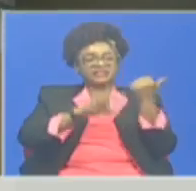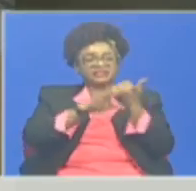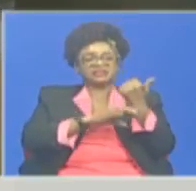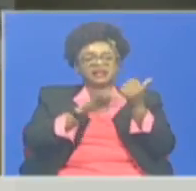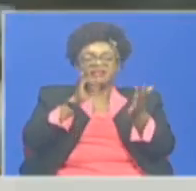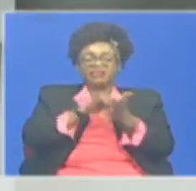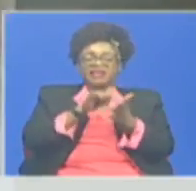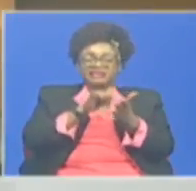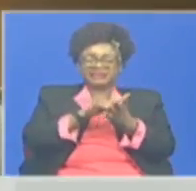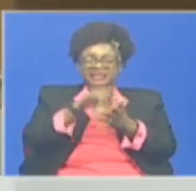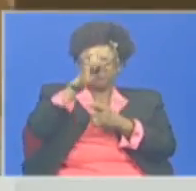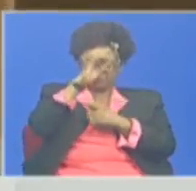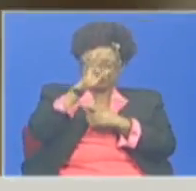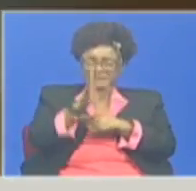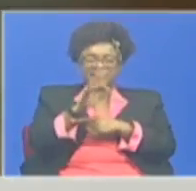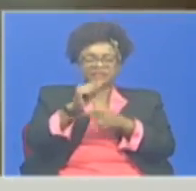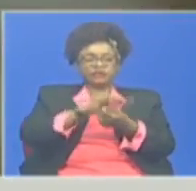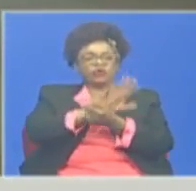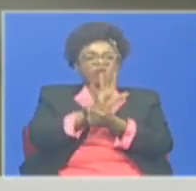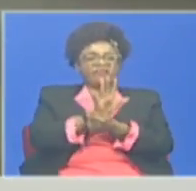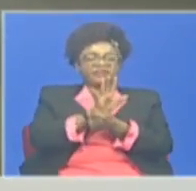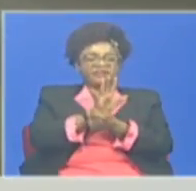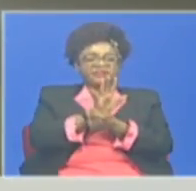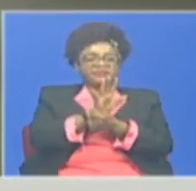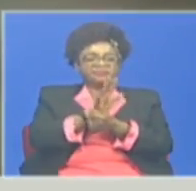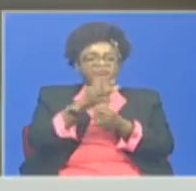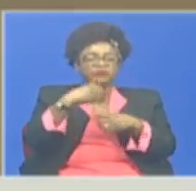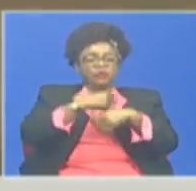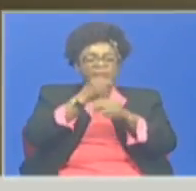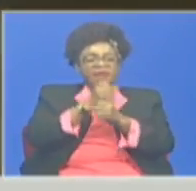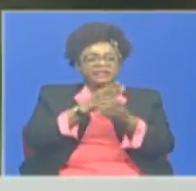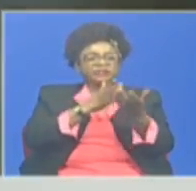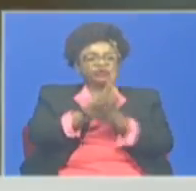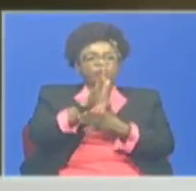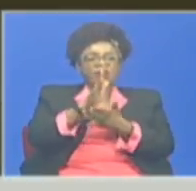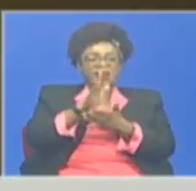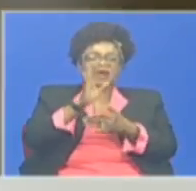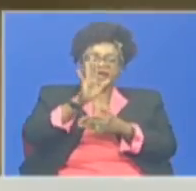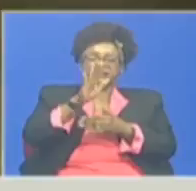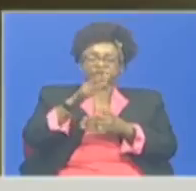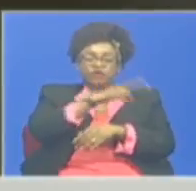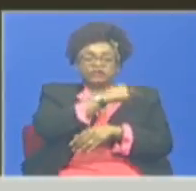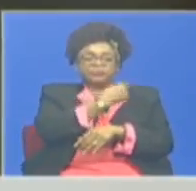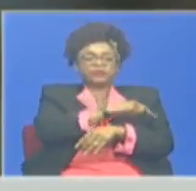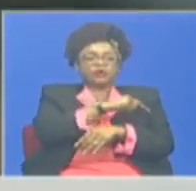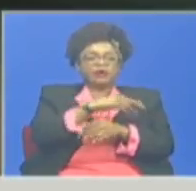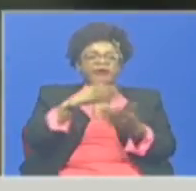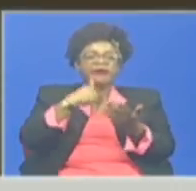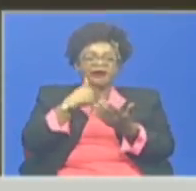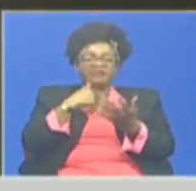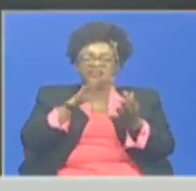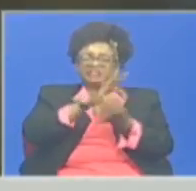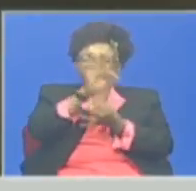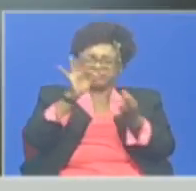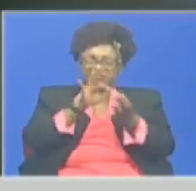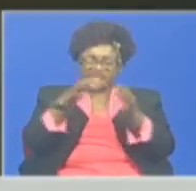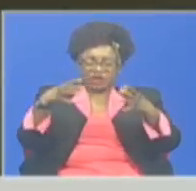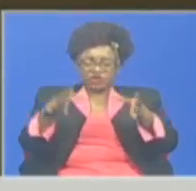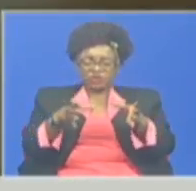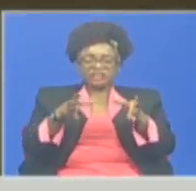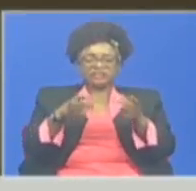severely hit by COVID-19 and has ensured that all its major hospitals have specific units to cater